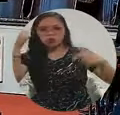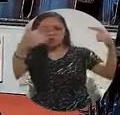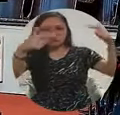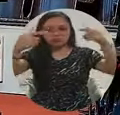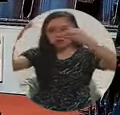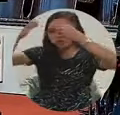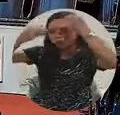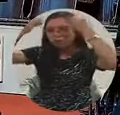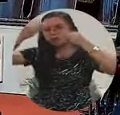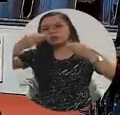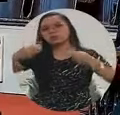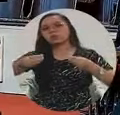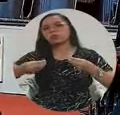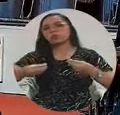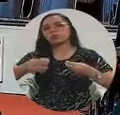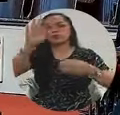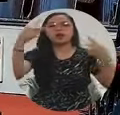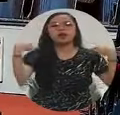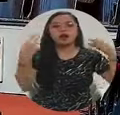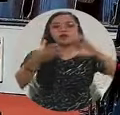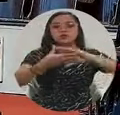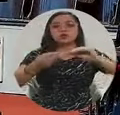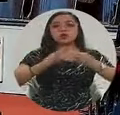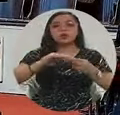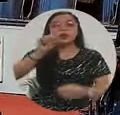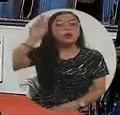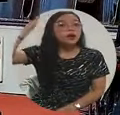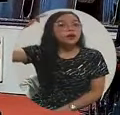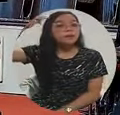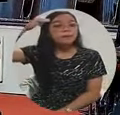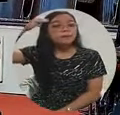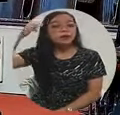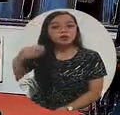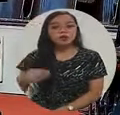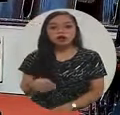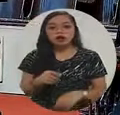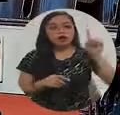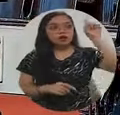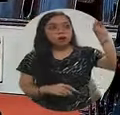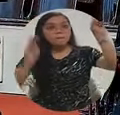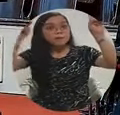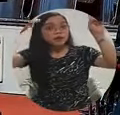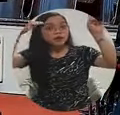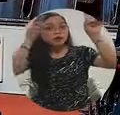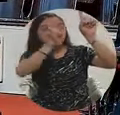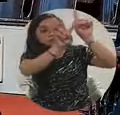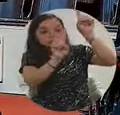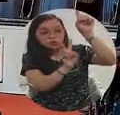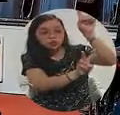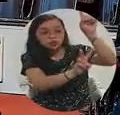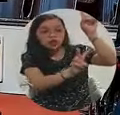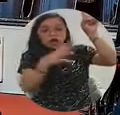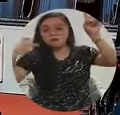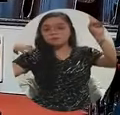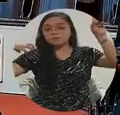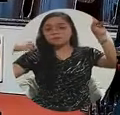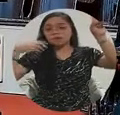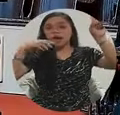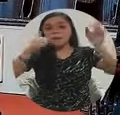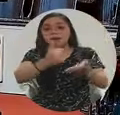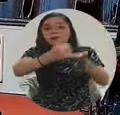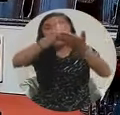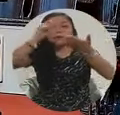Now the mayor is in charge of administration. The vice mayor is not anymore helping the mayor. Why? He's preparing for the next